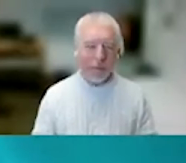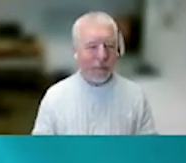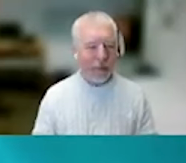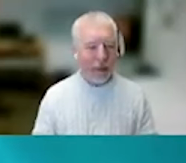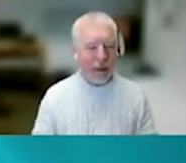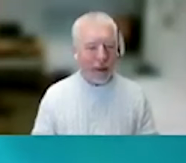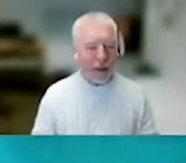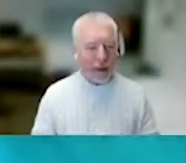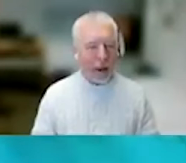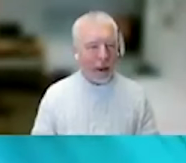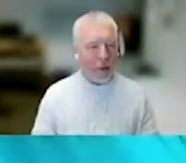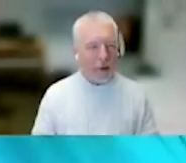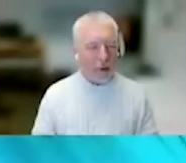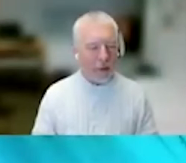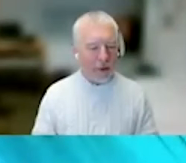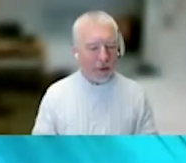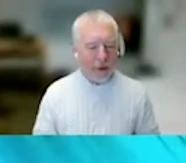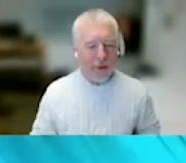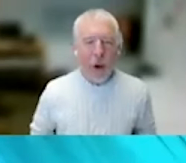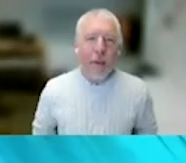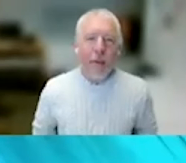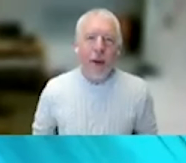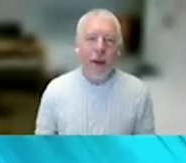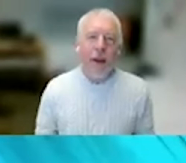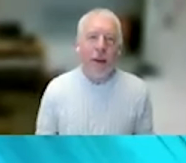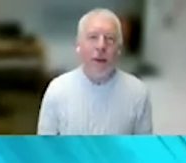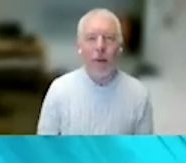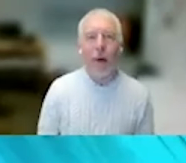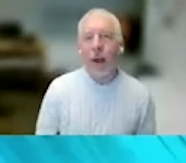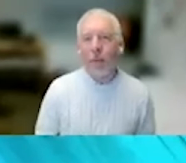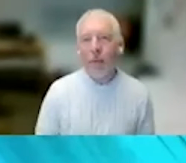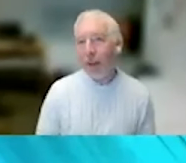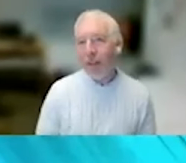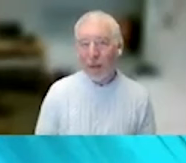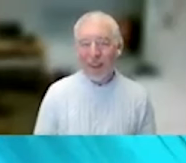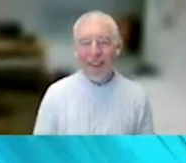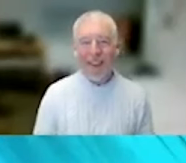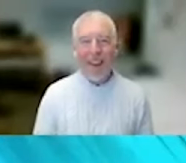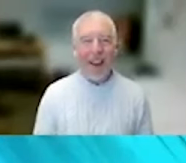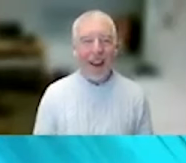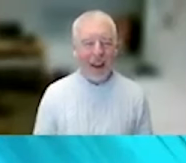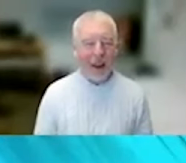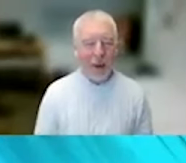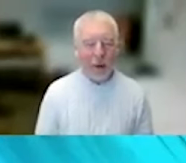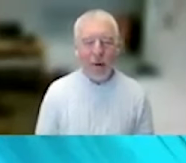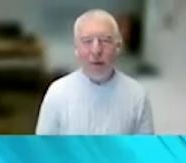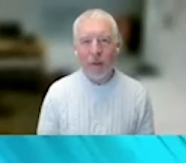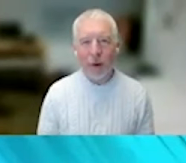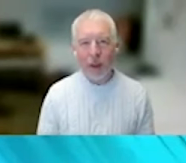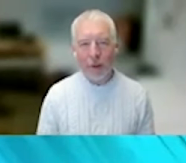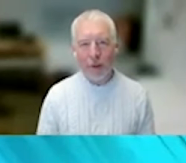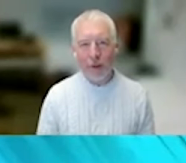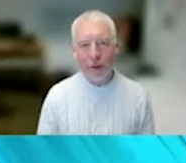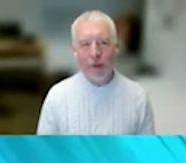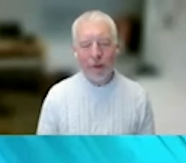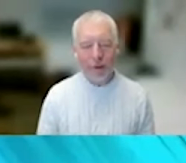helpful. Mm-hmm. So just to give a sense of who I am and why I'm presenting about this, I'm one of the producers